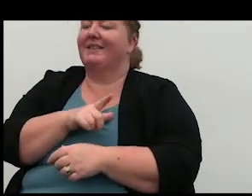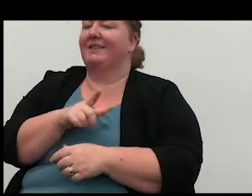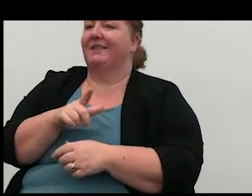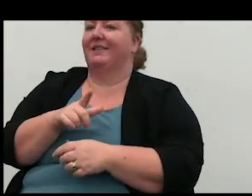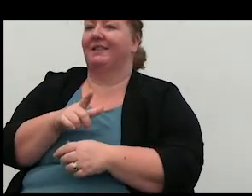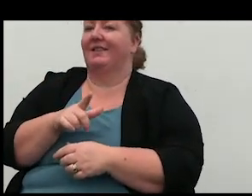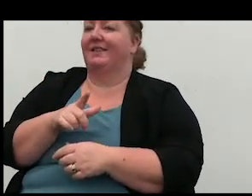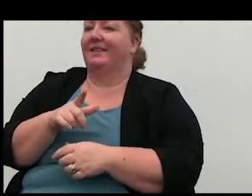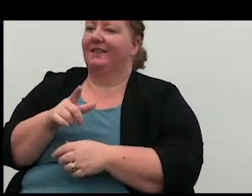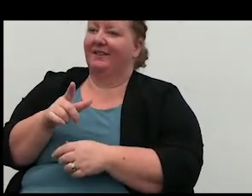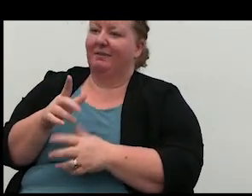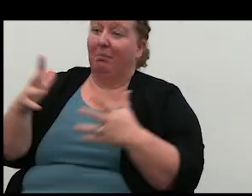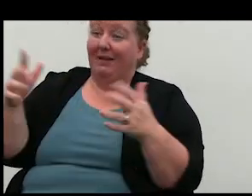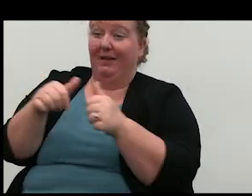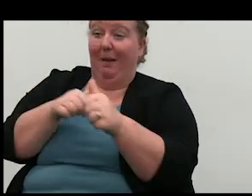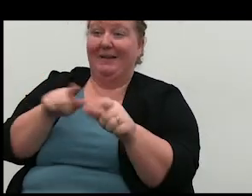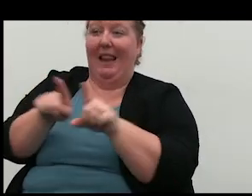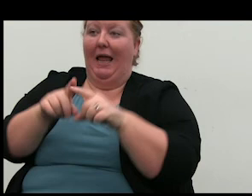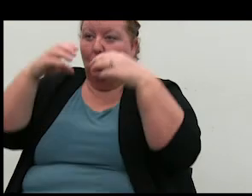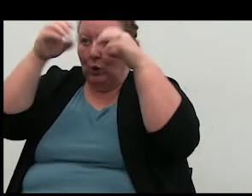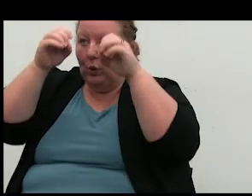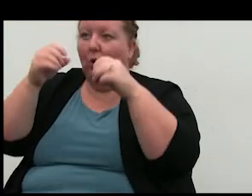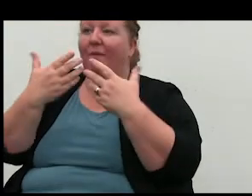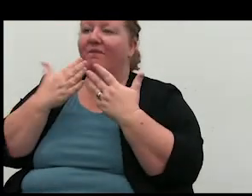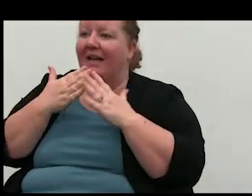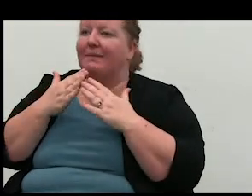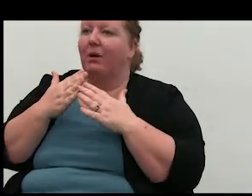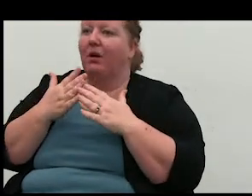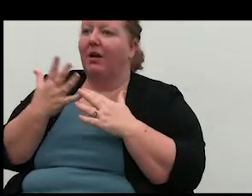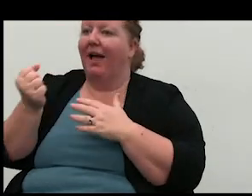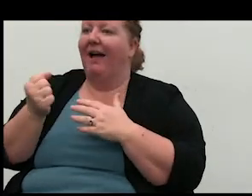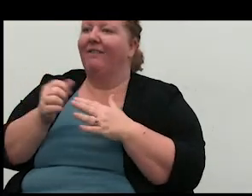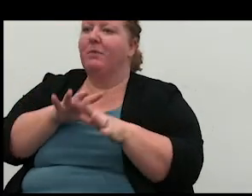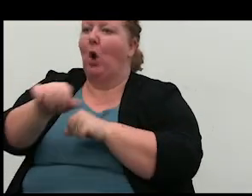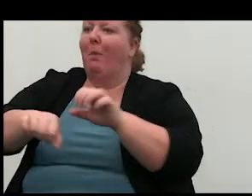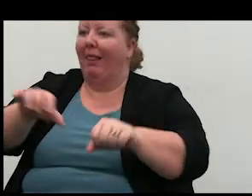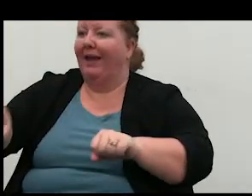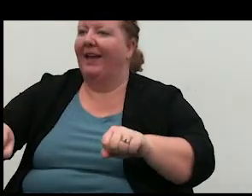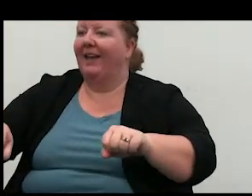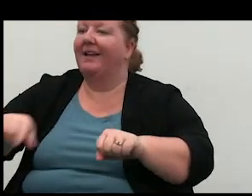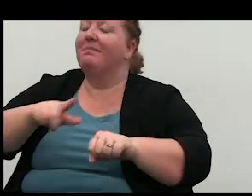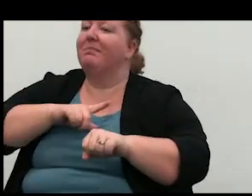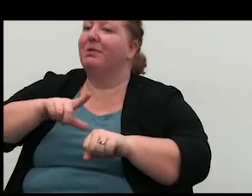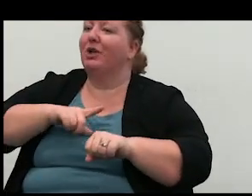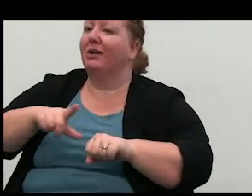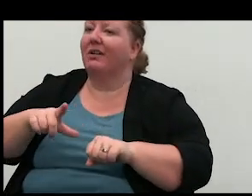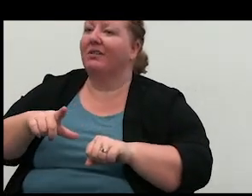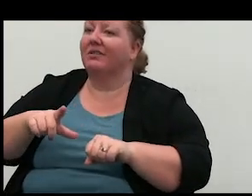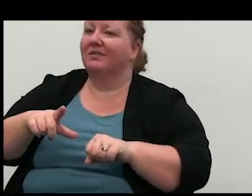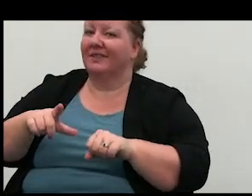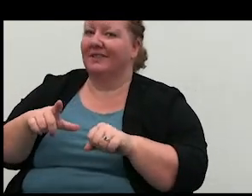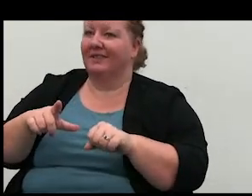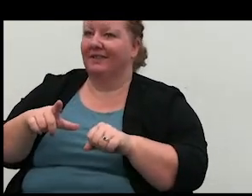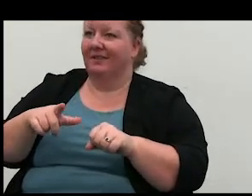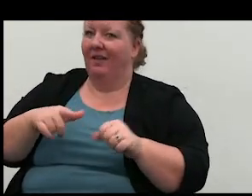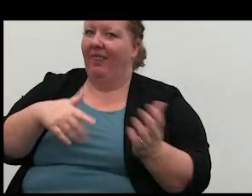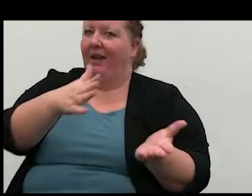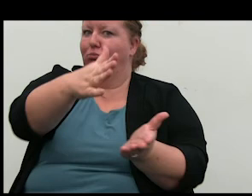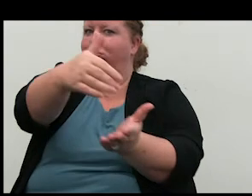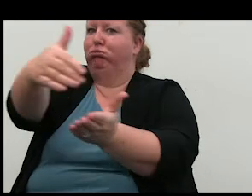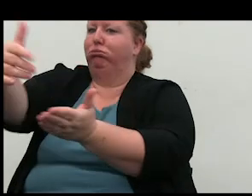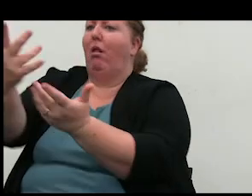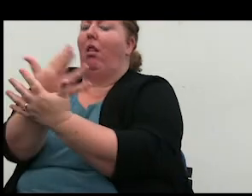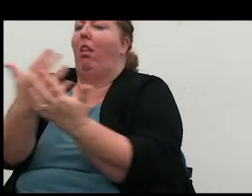why big companies like Google and Facebook have a monopoly is because they have data on a lot of people. So they